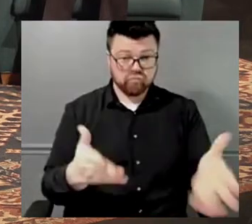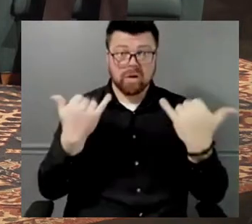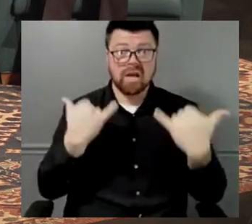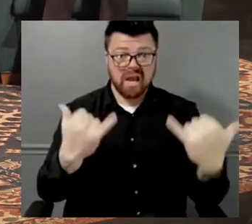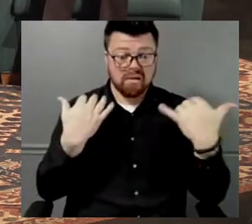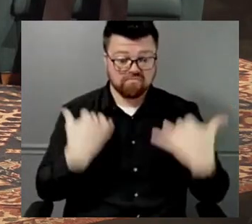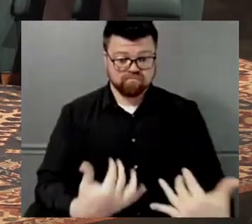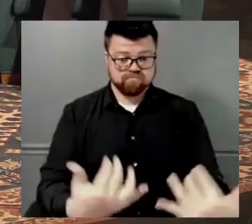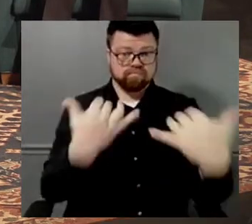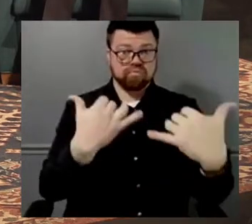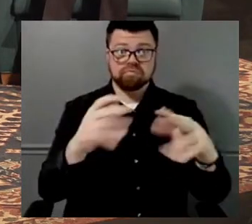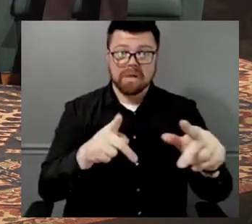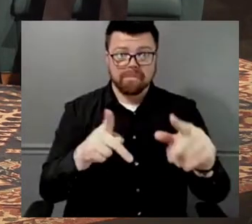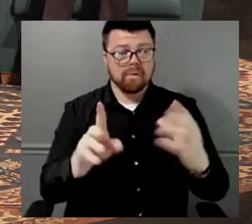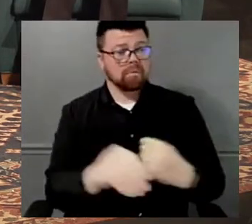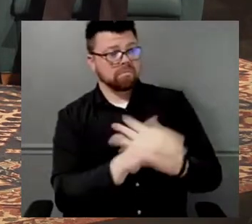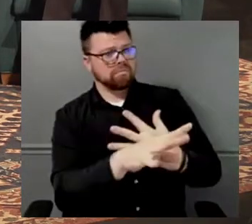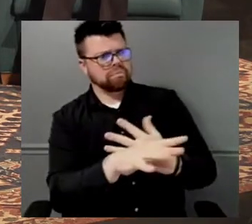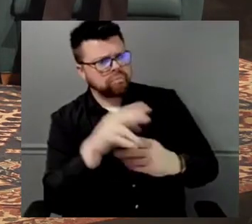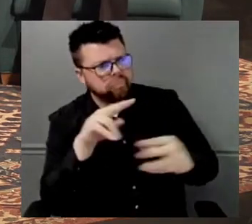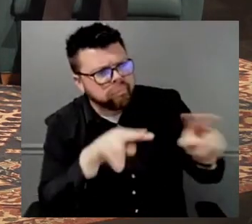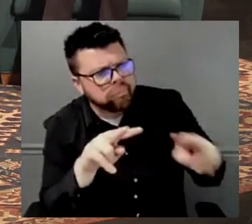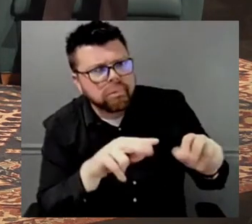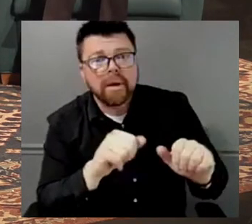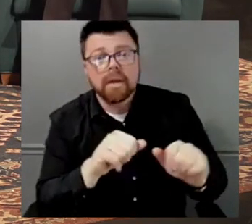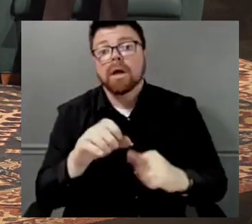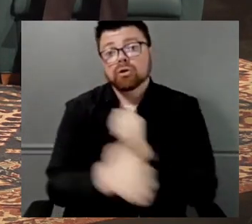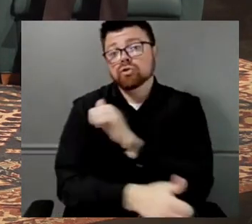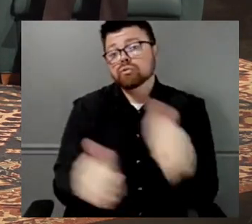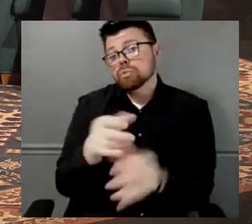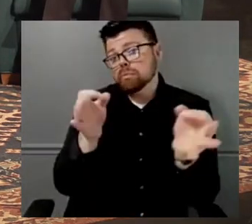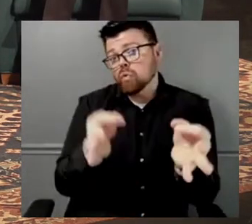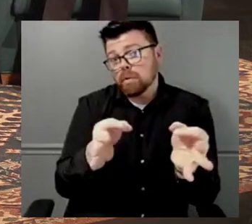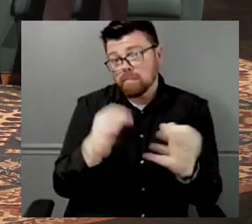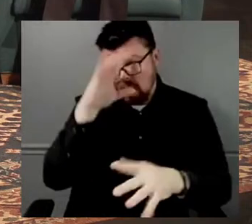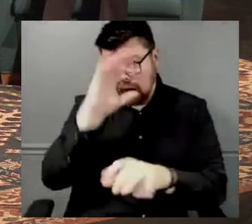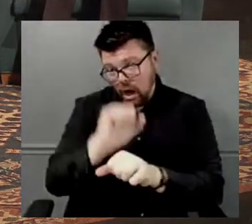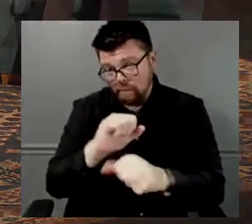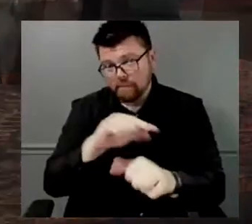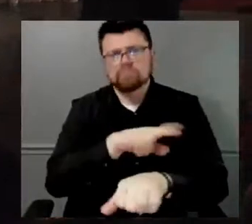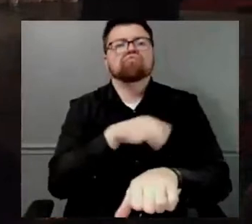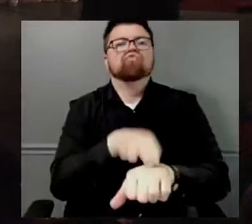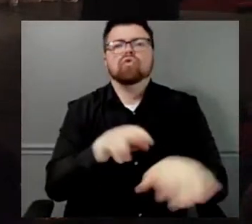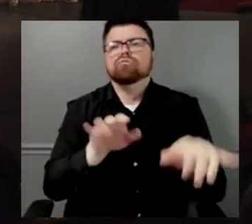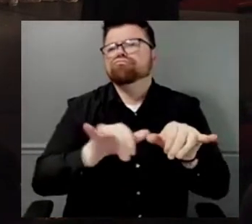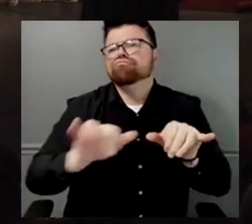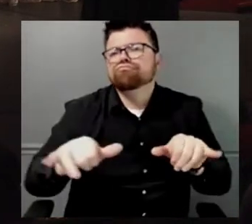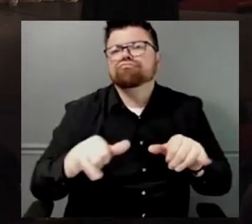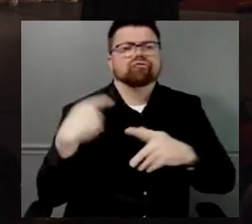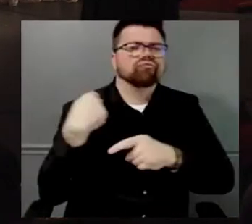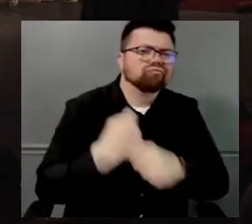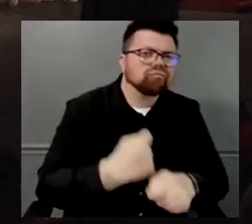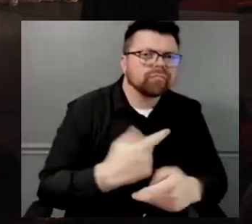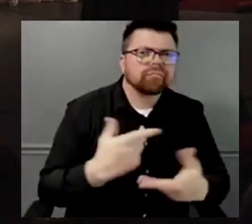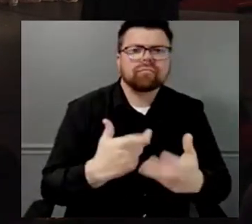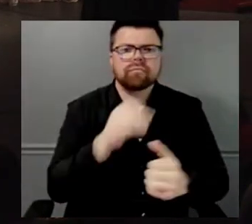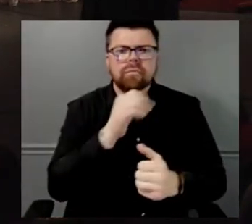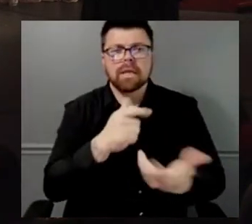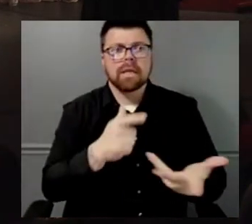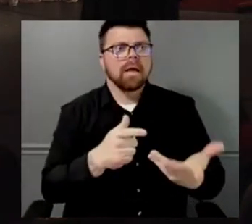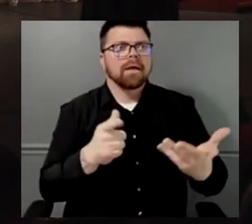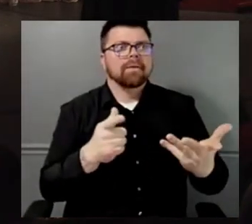the Supreme Court, by habit, by norms, by tradition, you don't do a lot of broadcasting of your work. You don't have